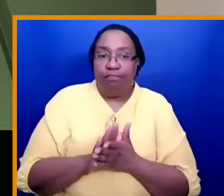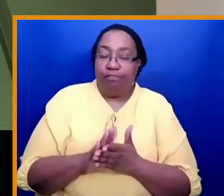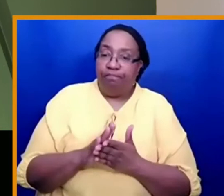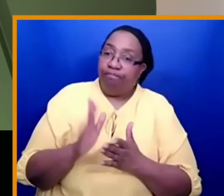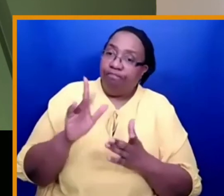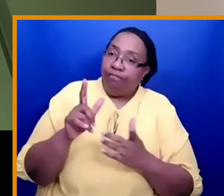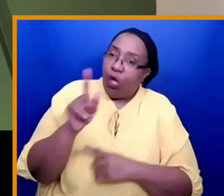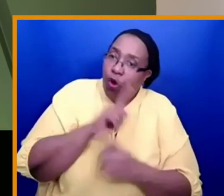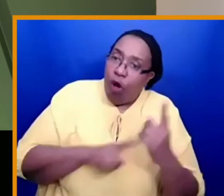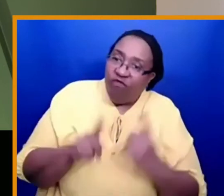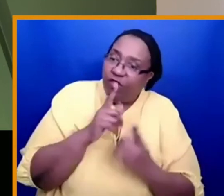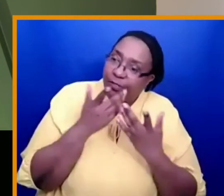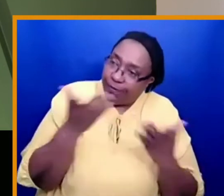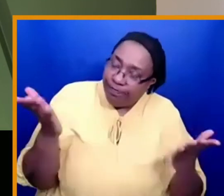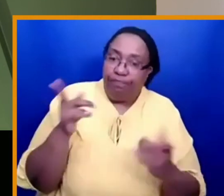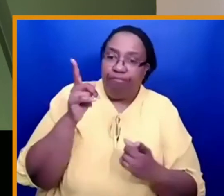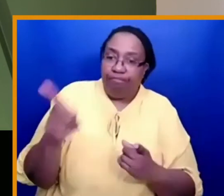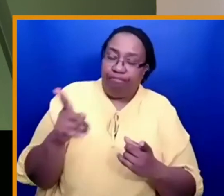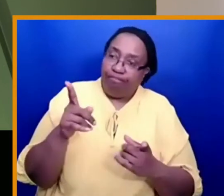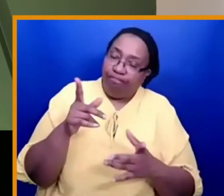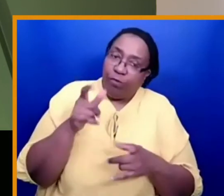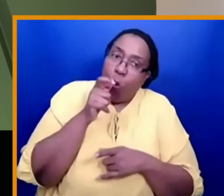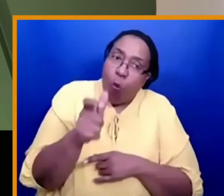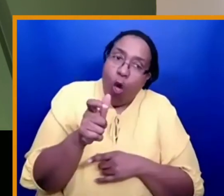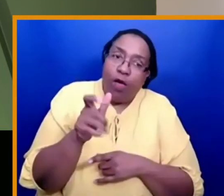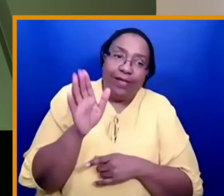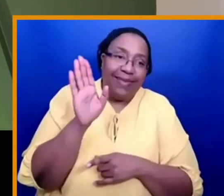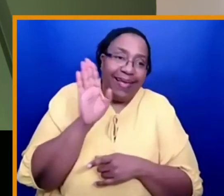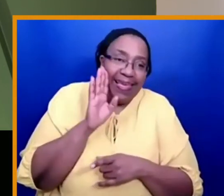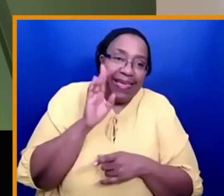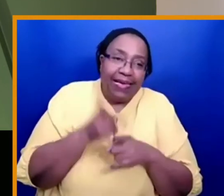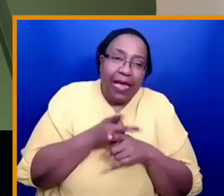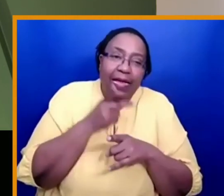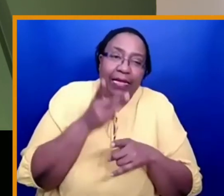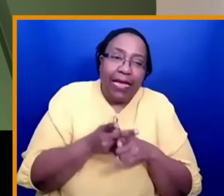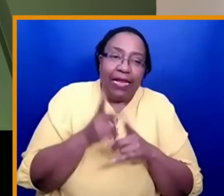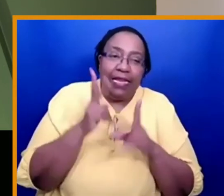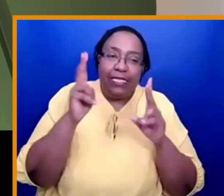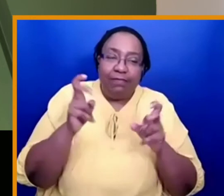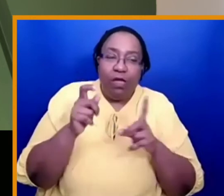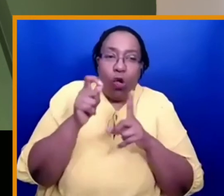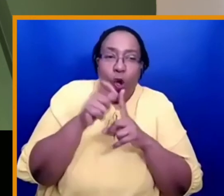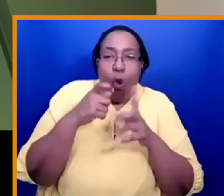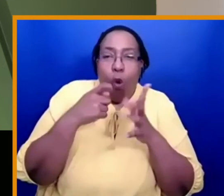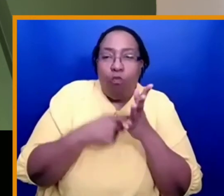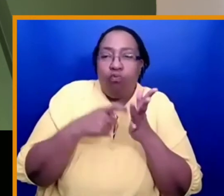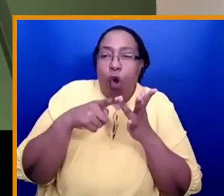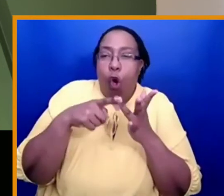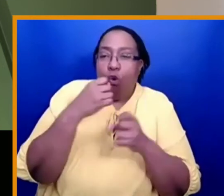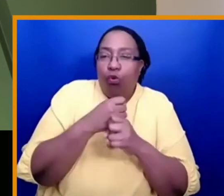in political spaces at the moment is progressive. And at a time when this Tory government is doing its best to roll back our